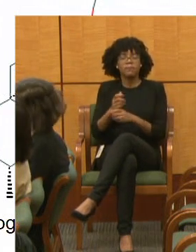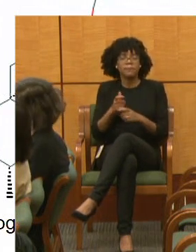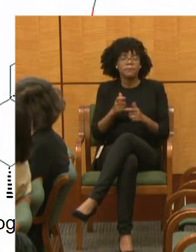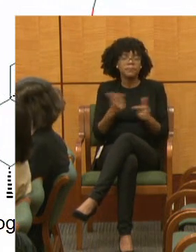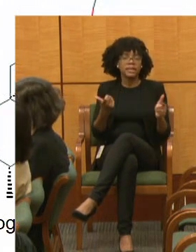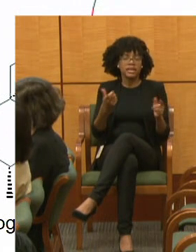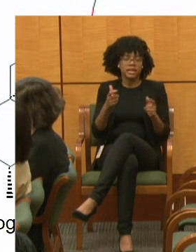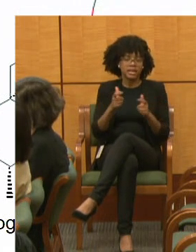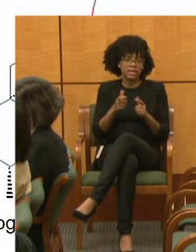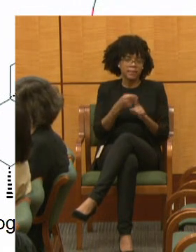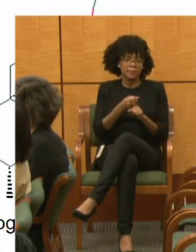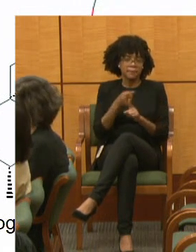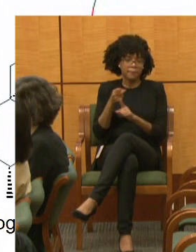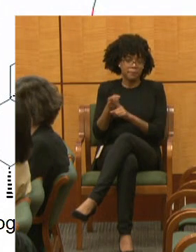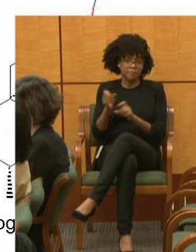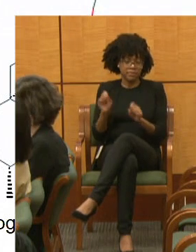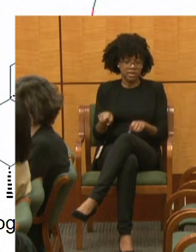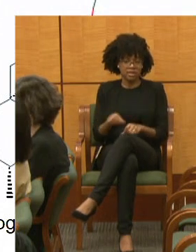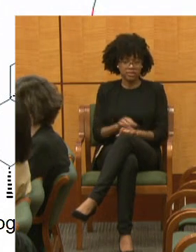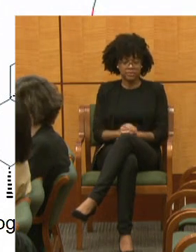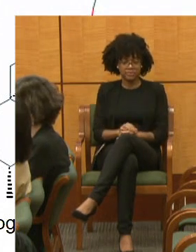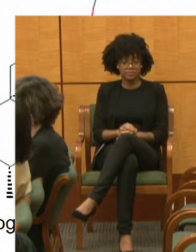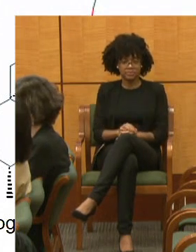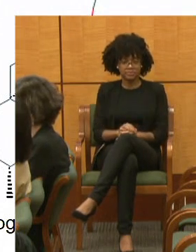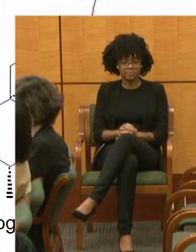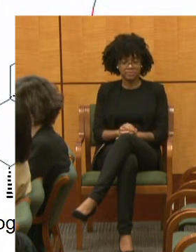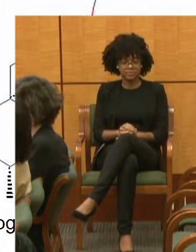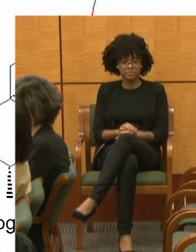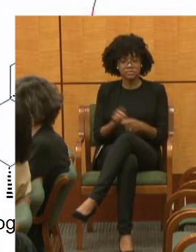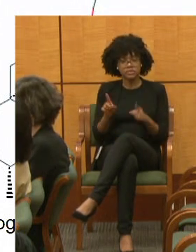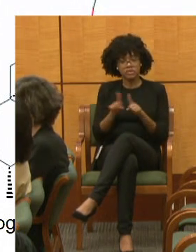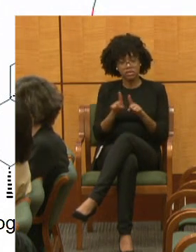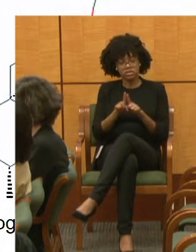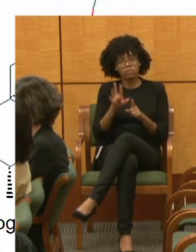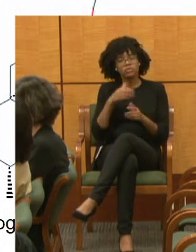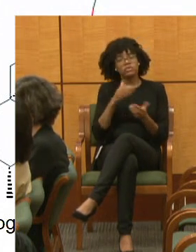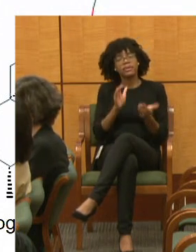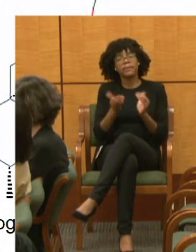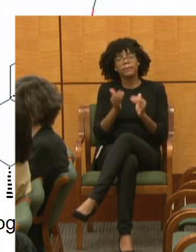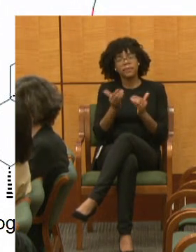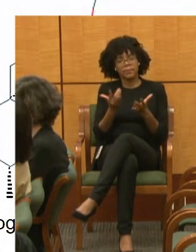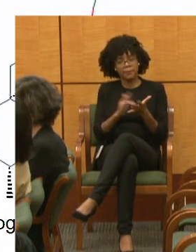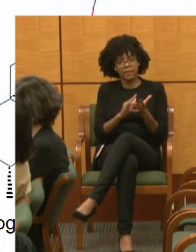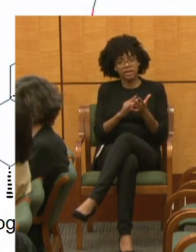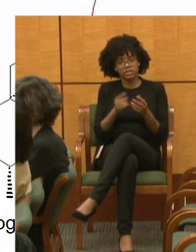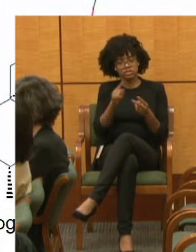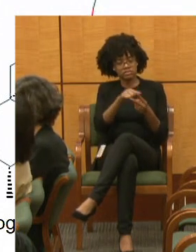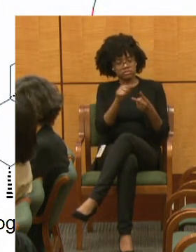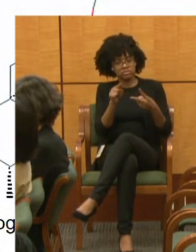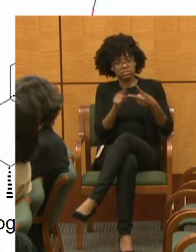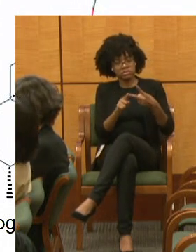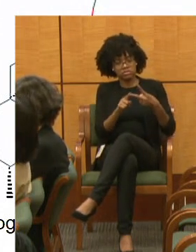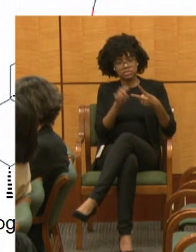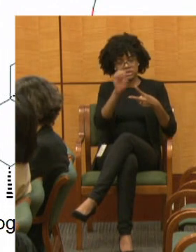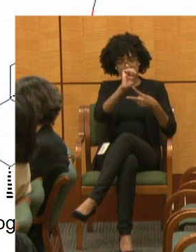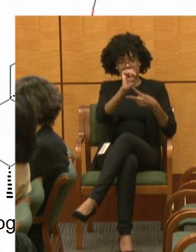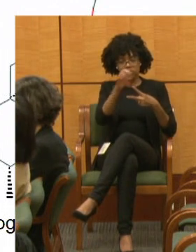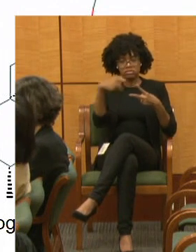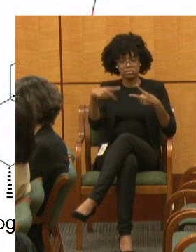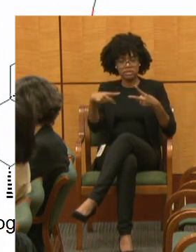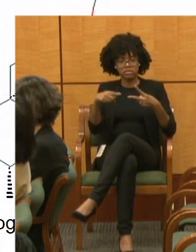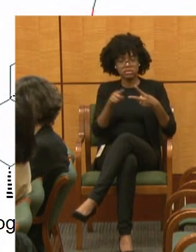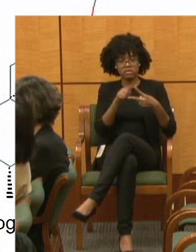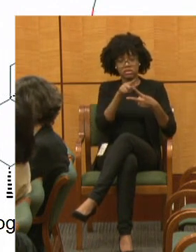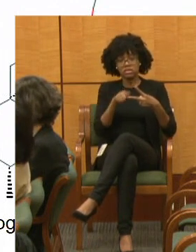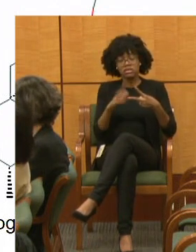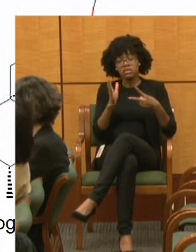esterized form of medroxyprogesterone acetate compared to progesterone USP, it is understandable why the